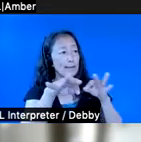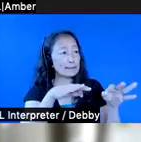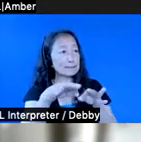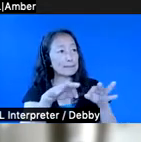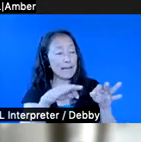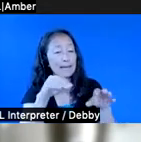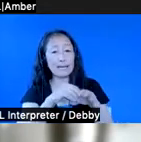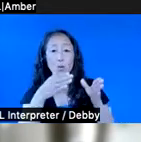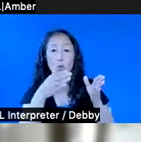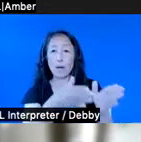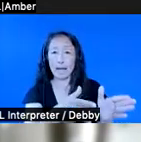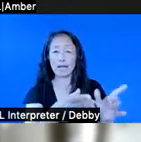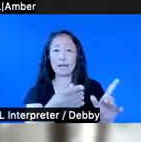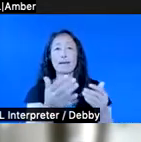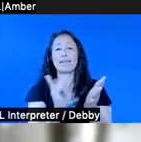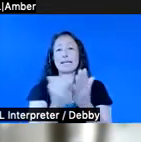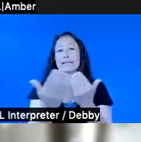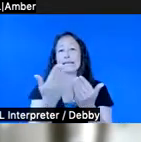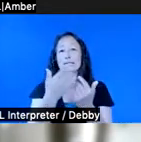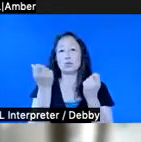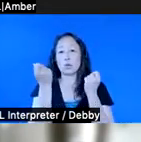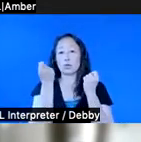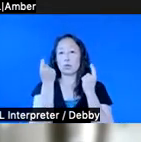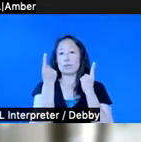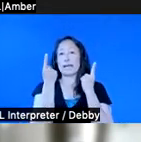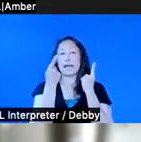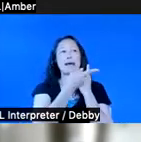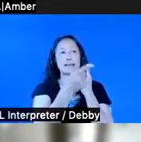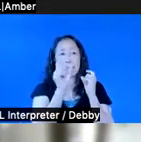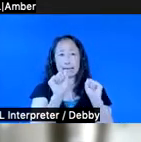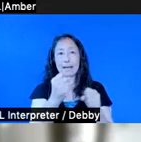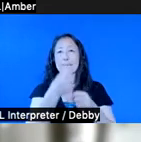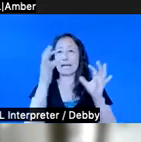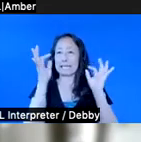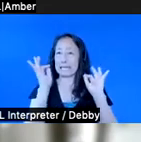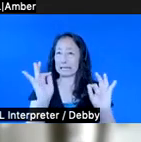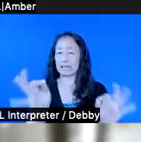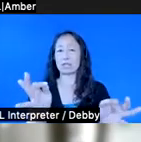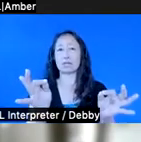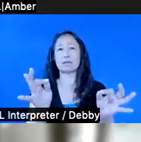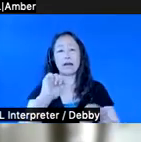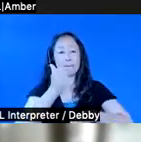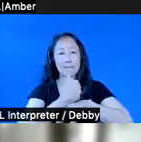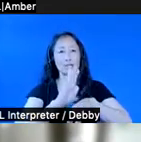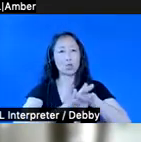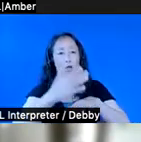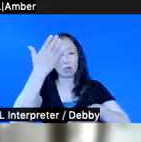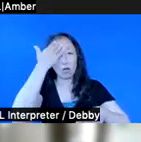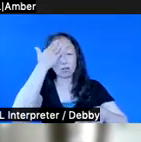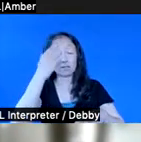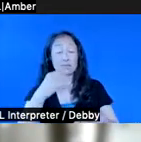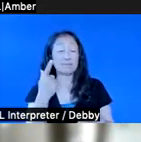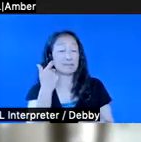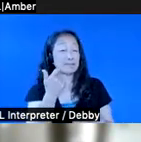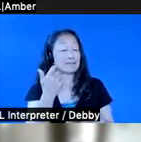to understand, because I think so much of the information is hard to understand